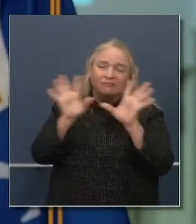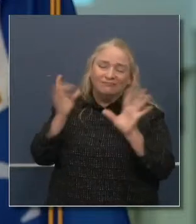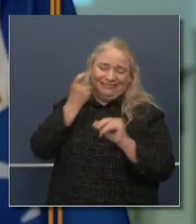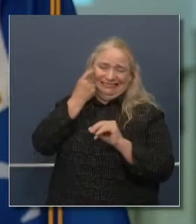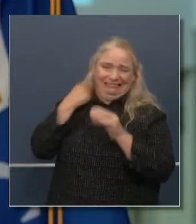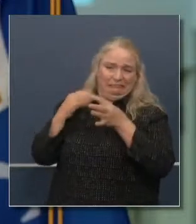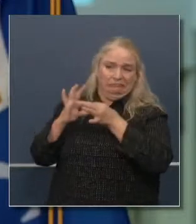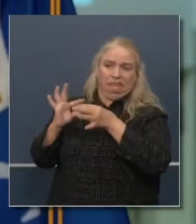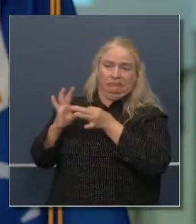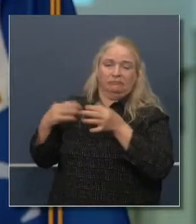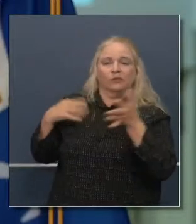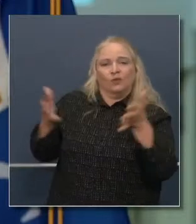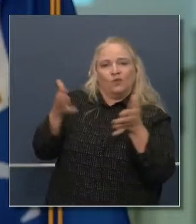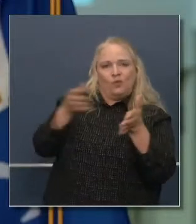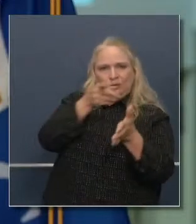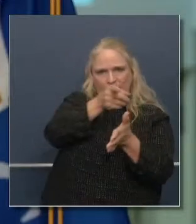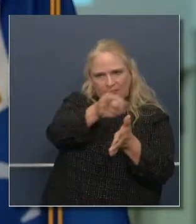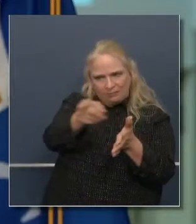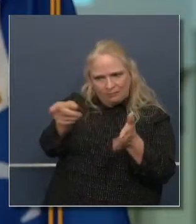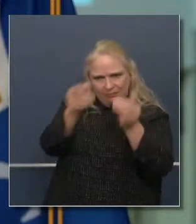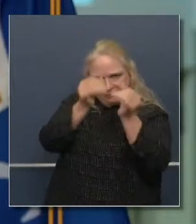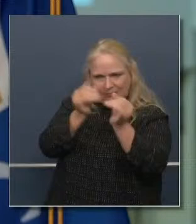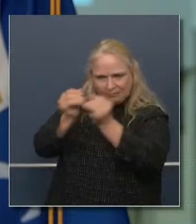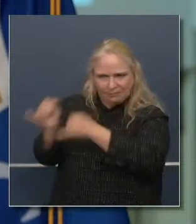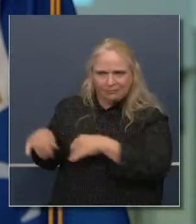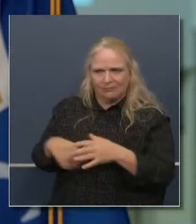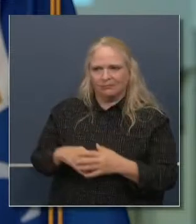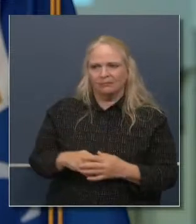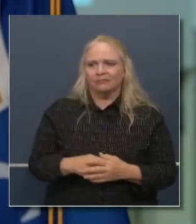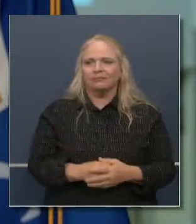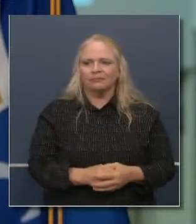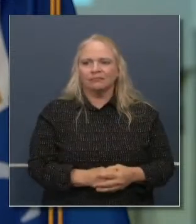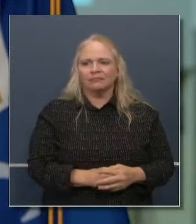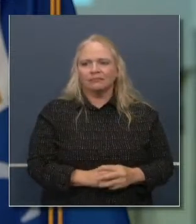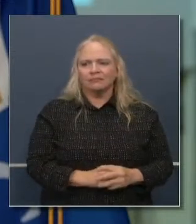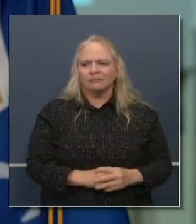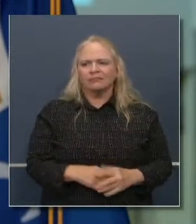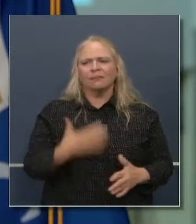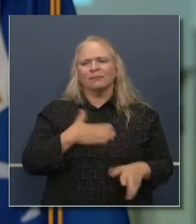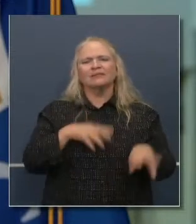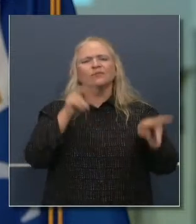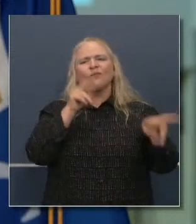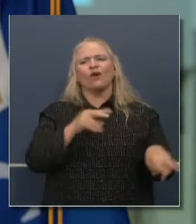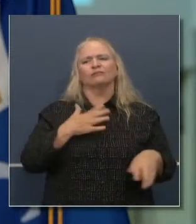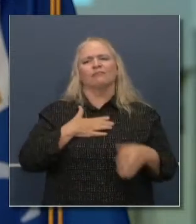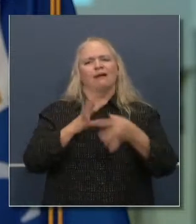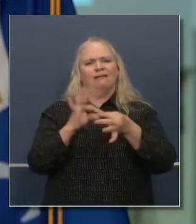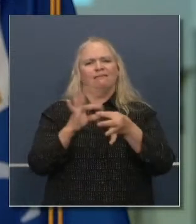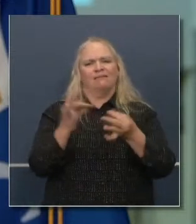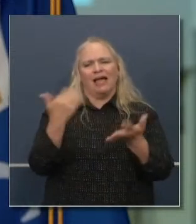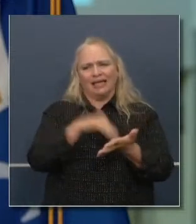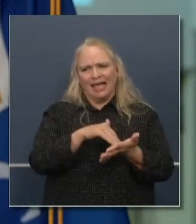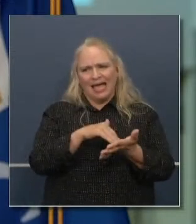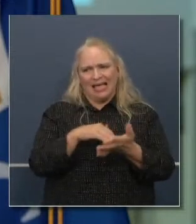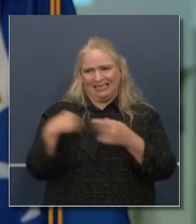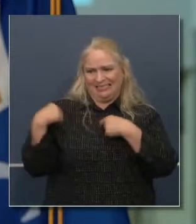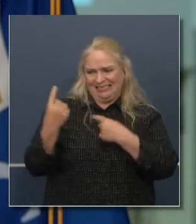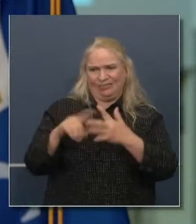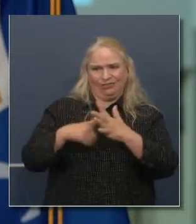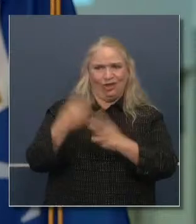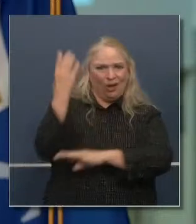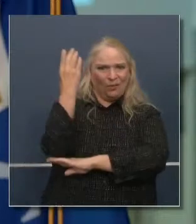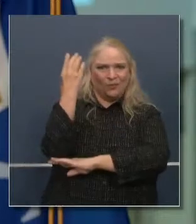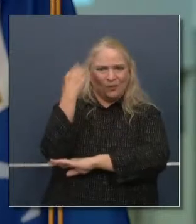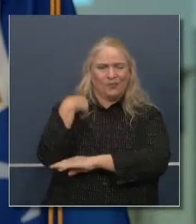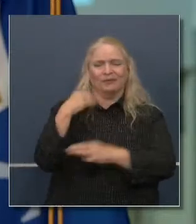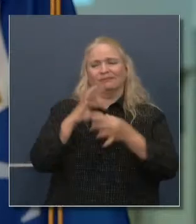you to rewind the presentation, that people come on that monitoring list and